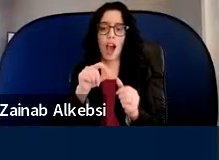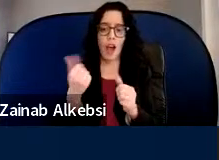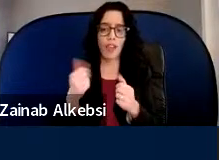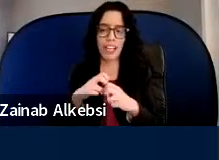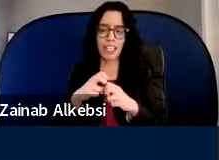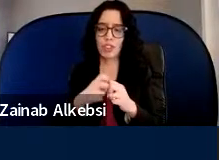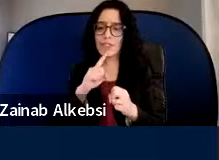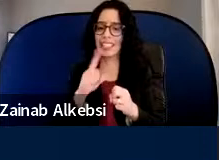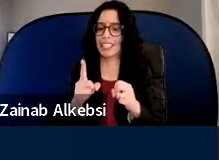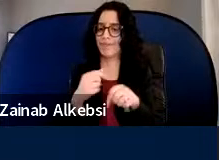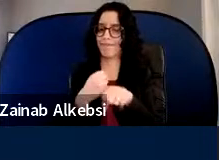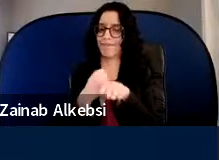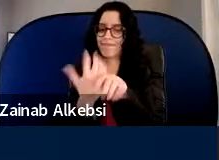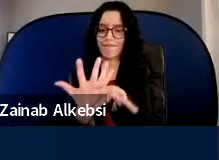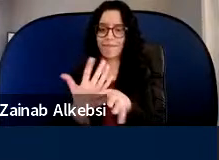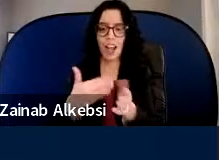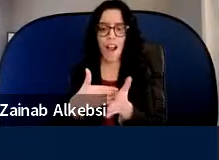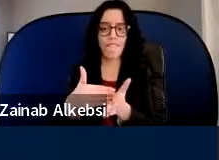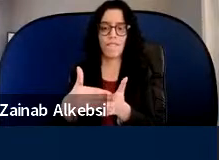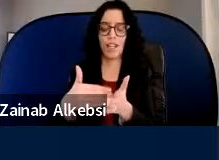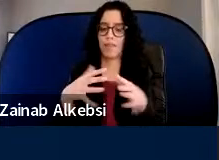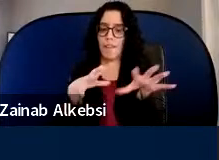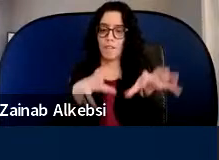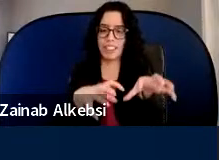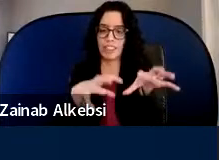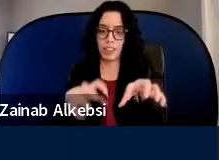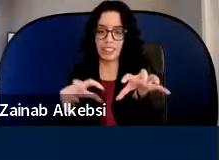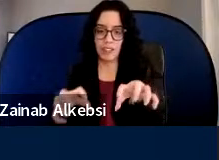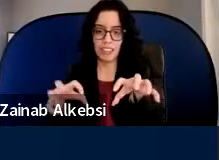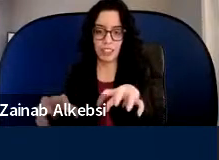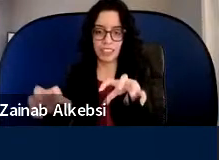a tablet with multiple screens, where it's thumbnail view.